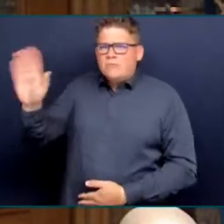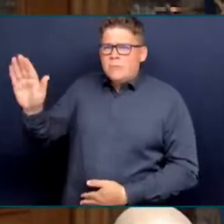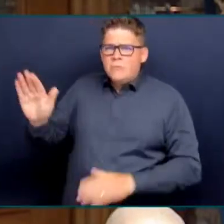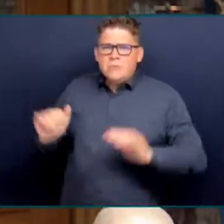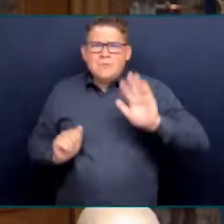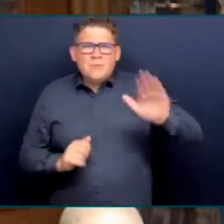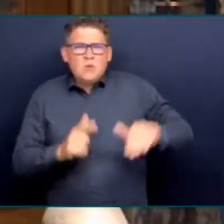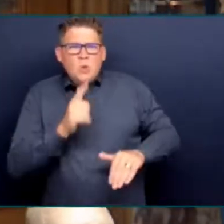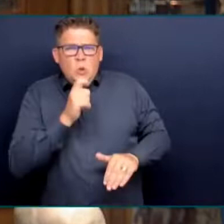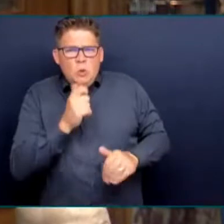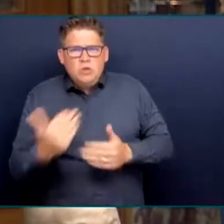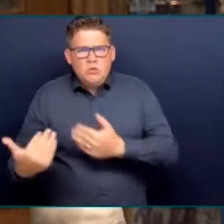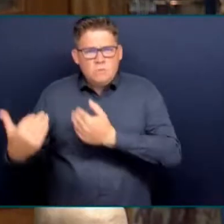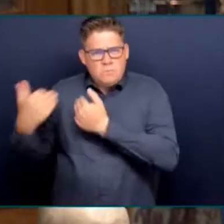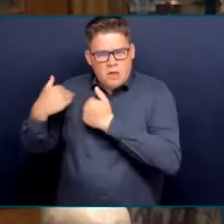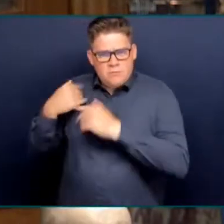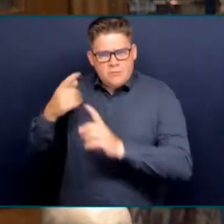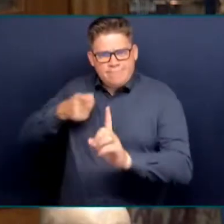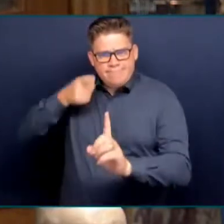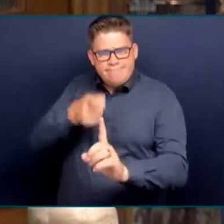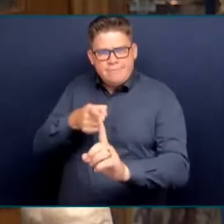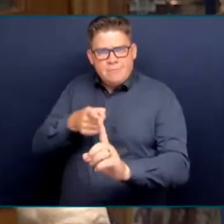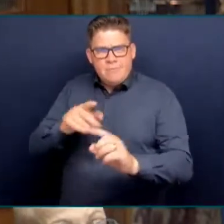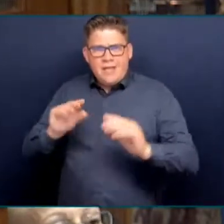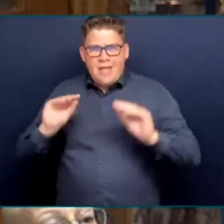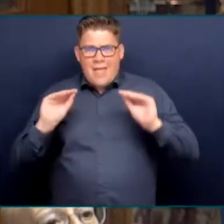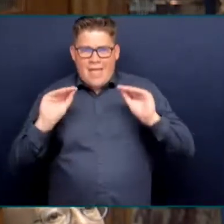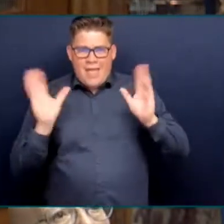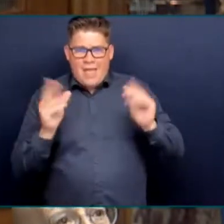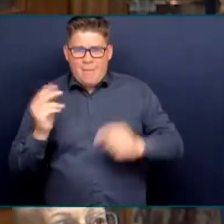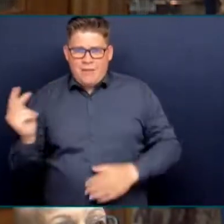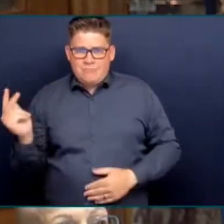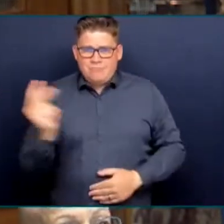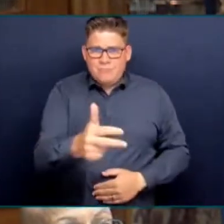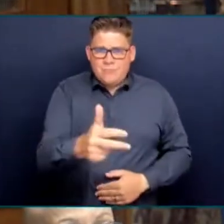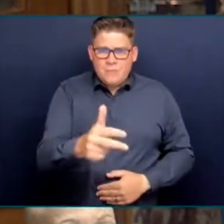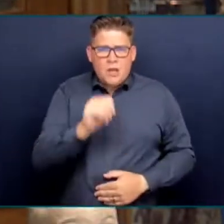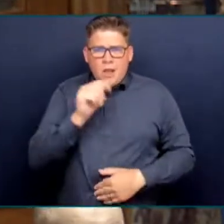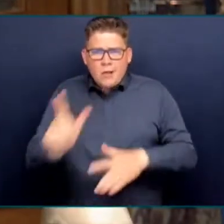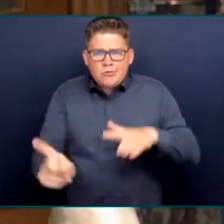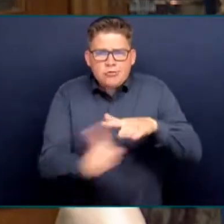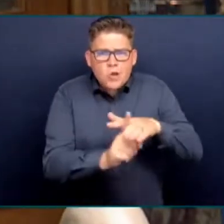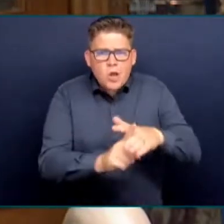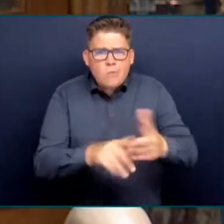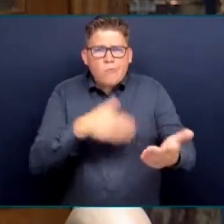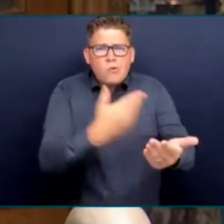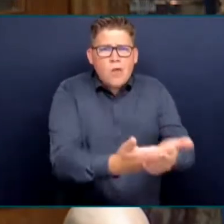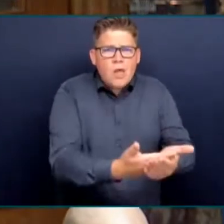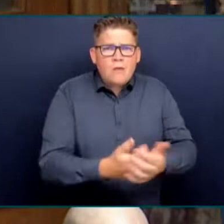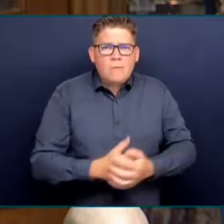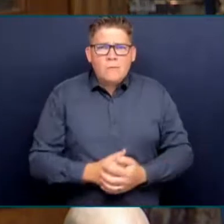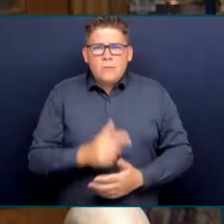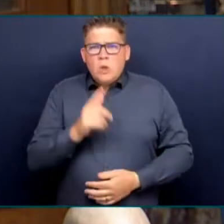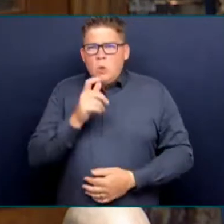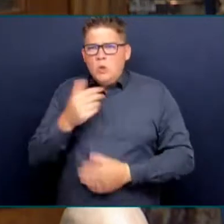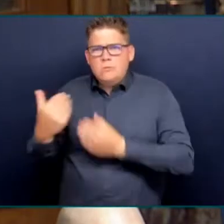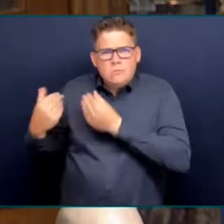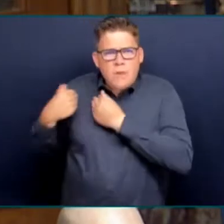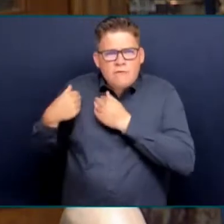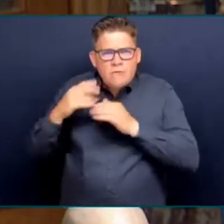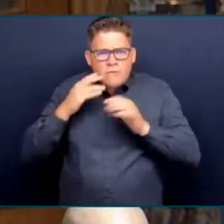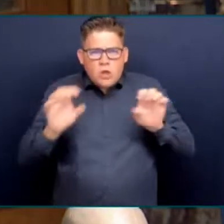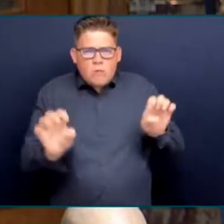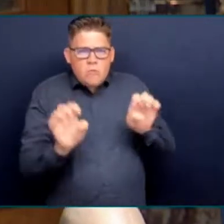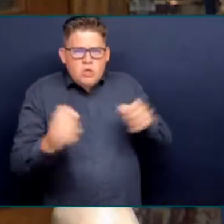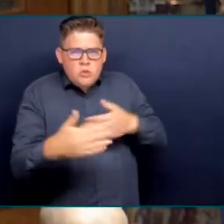doesn't come? Who's responsible for the ER not being open when I need it? Where's the accountability in this system? Where does